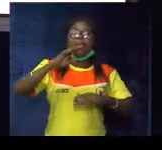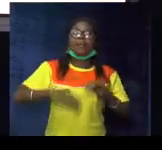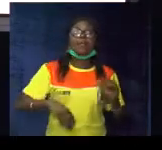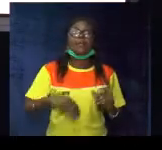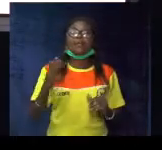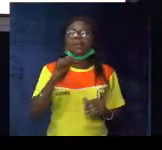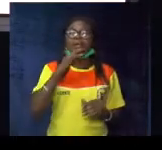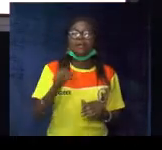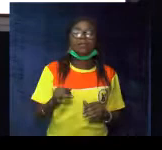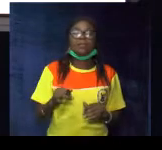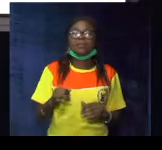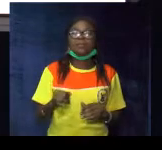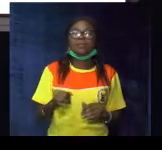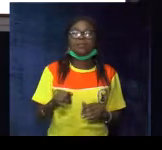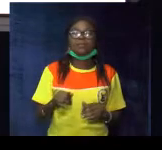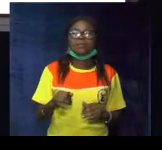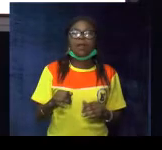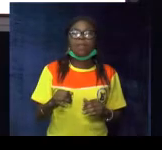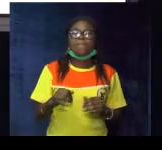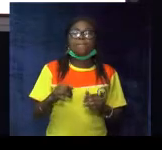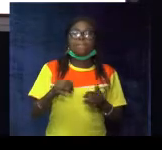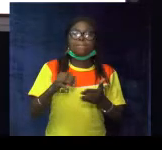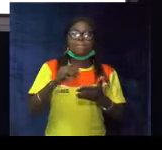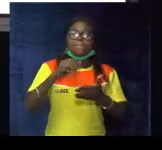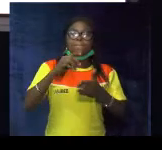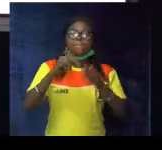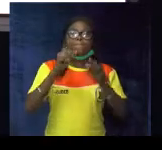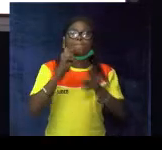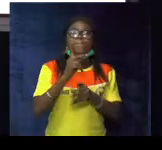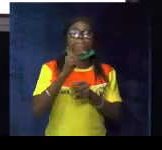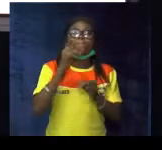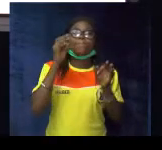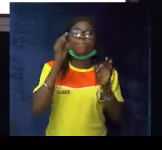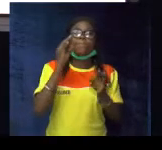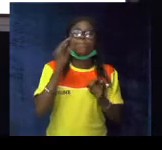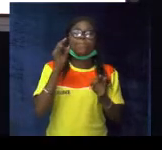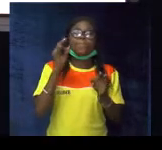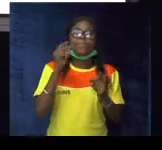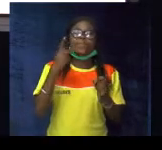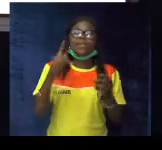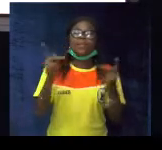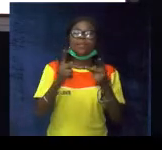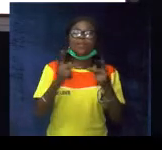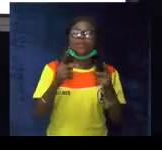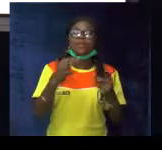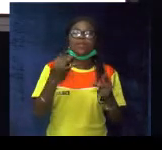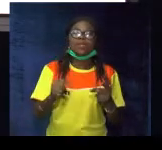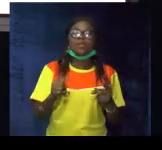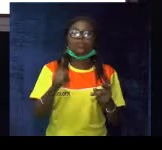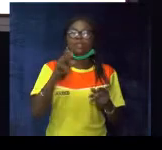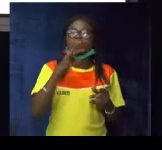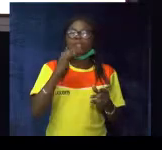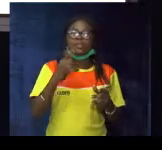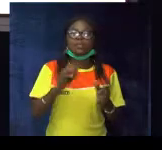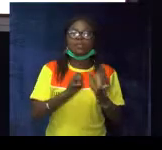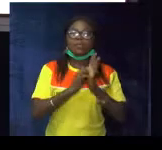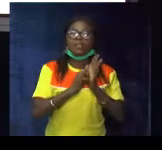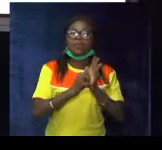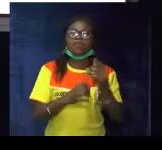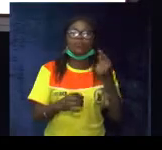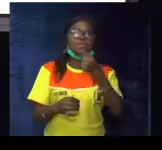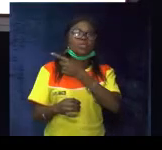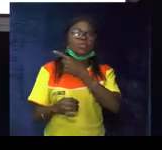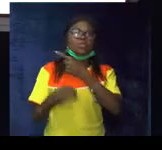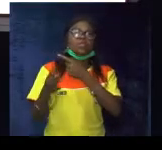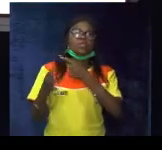And then there is this pizza, and that gives you a perfect example of a sector in real life. Imagine you have to share a pizza with someone and it